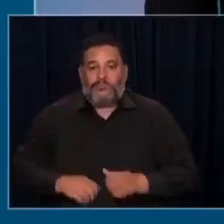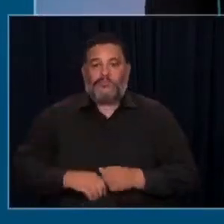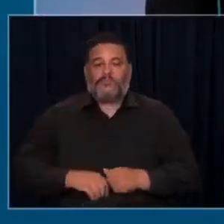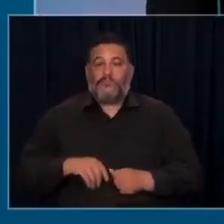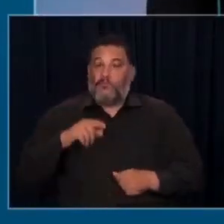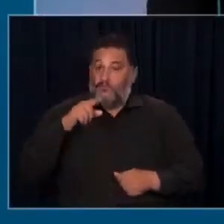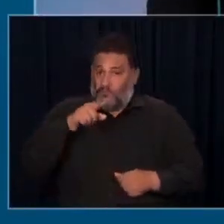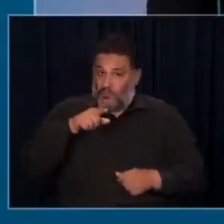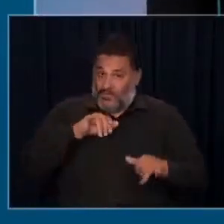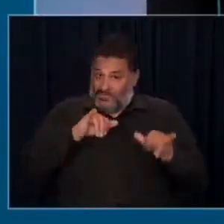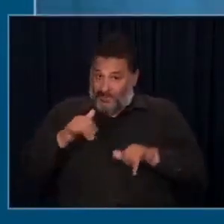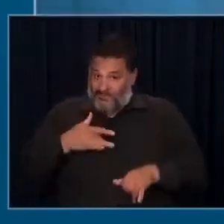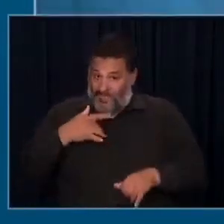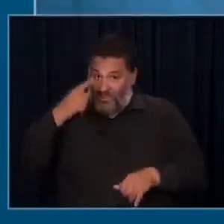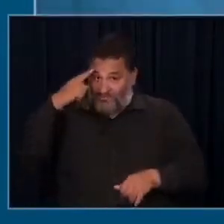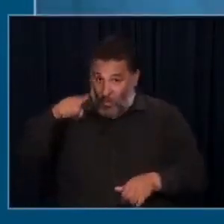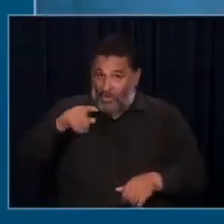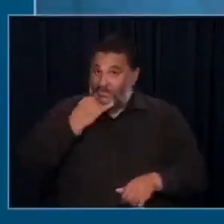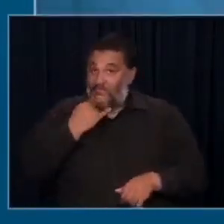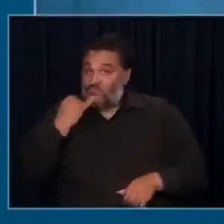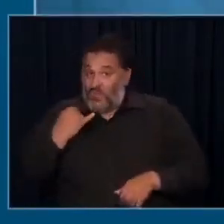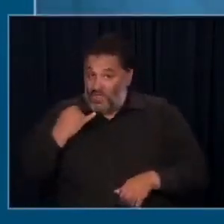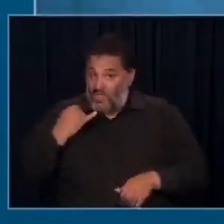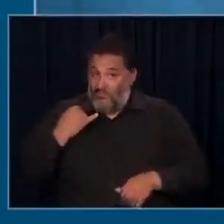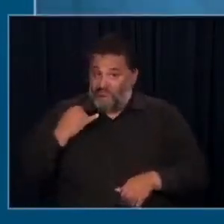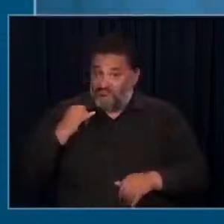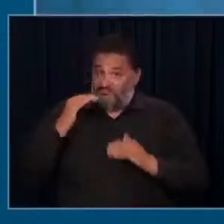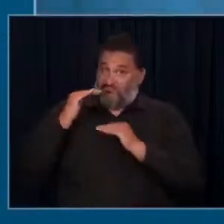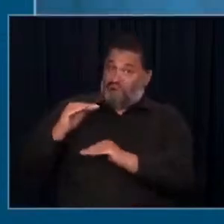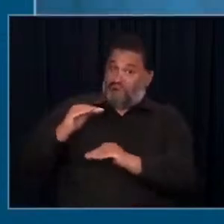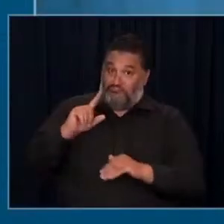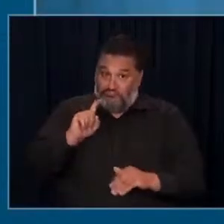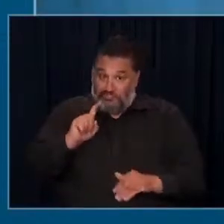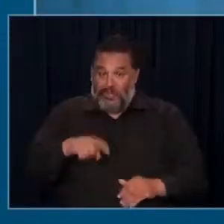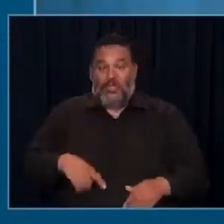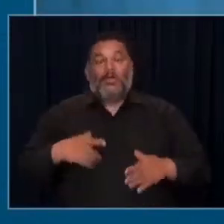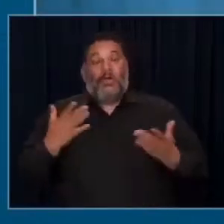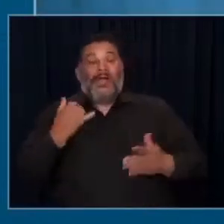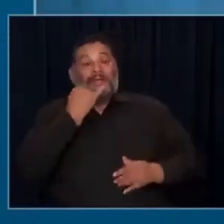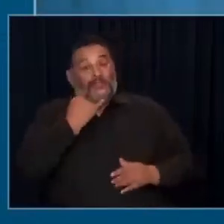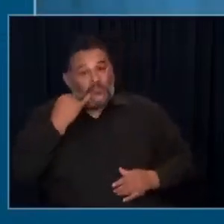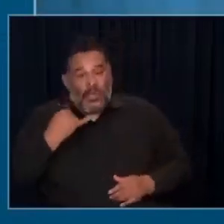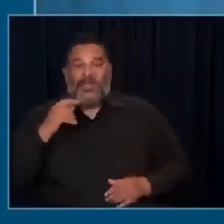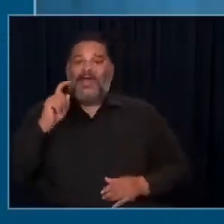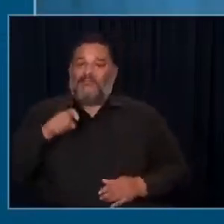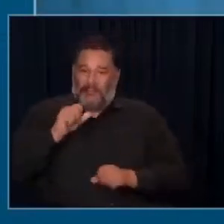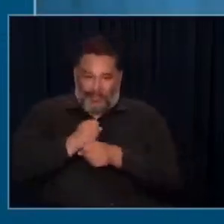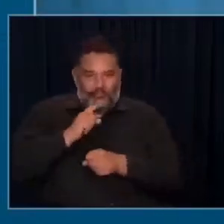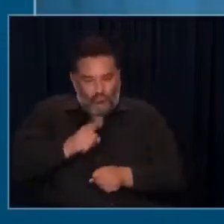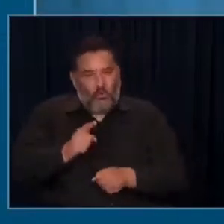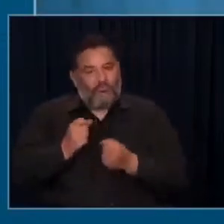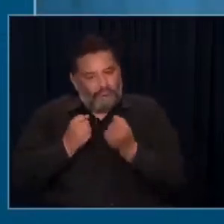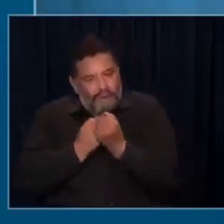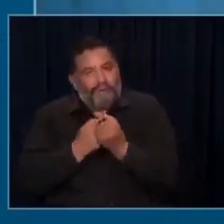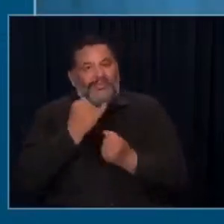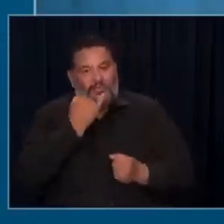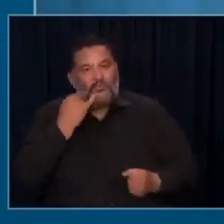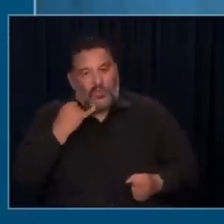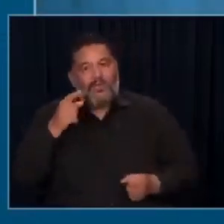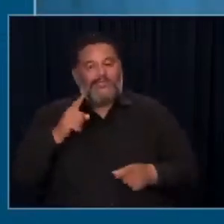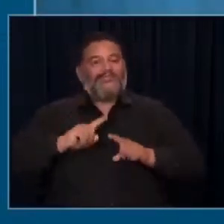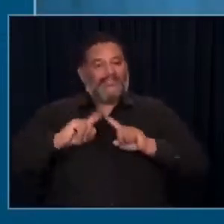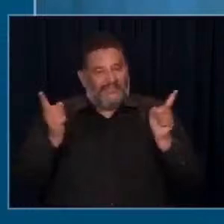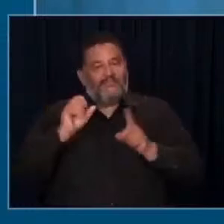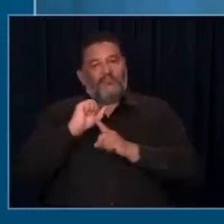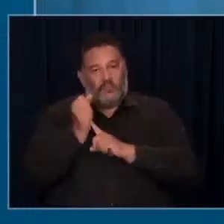Israel? For Israel, what we need to do is we need to make sure that we do take care of Israel. Israel's a different